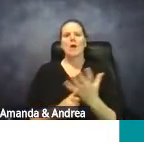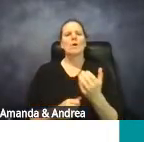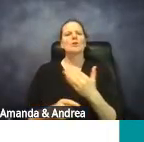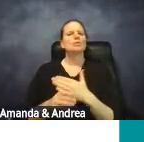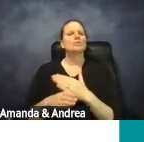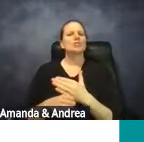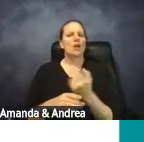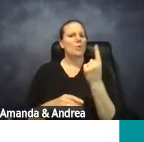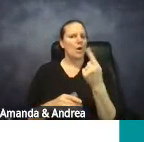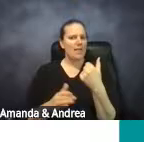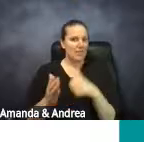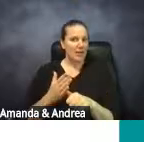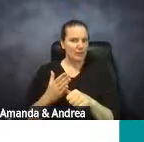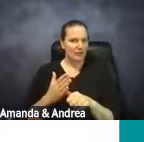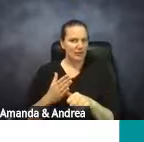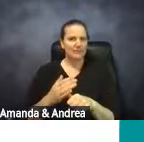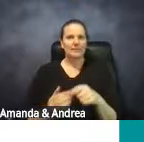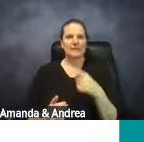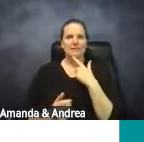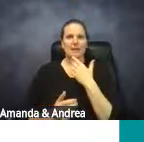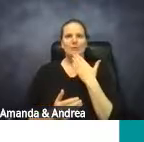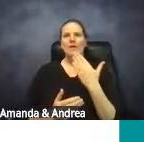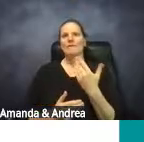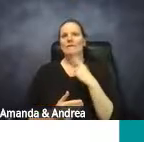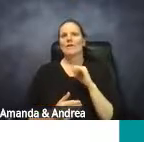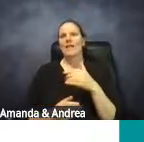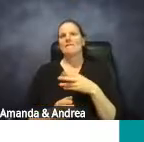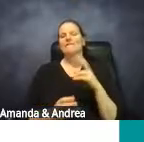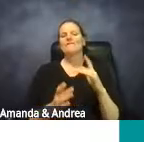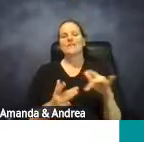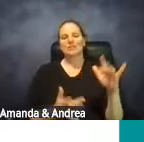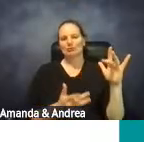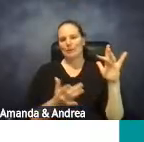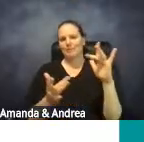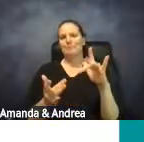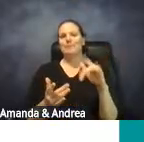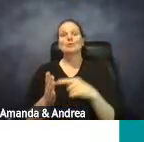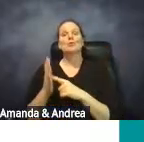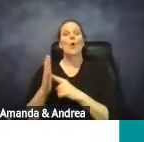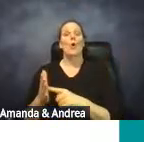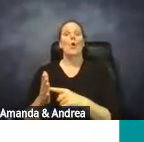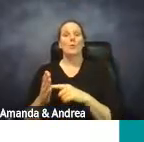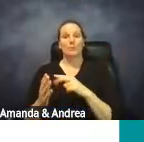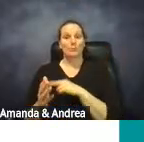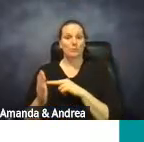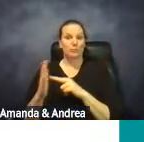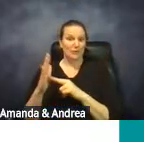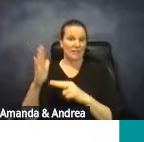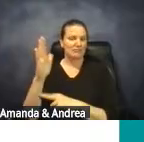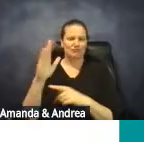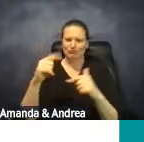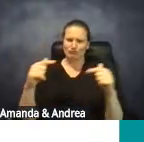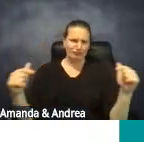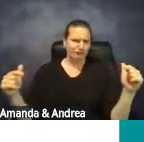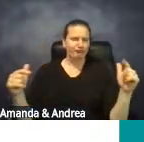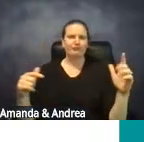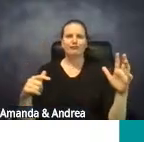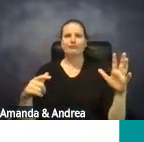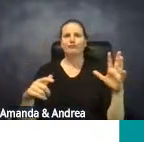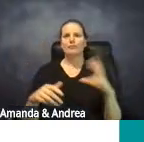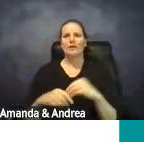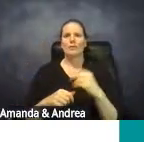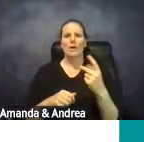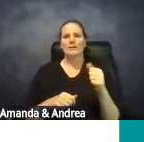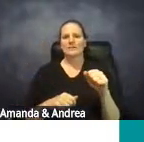letters. And he says, I'm grateful for the field trip and showing us the bridge and all about it, and the lunch space,